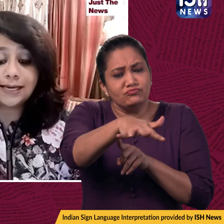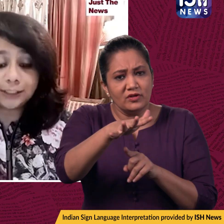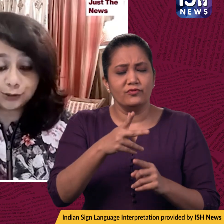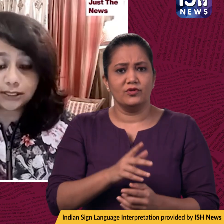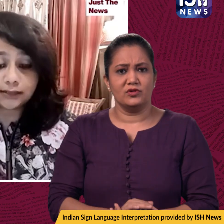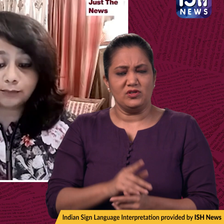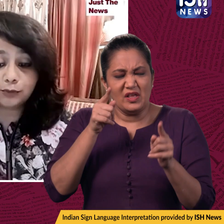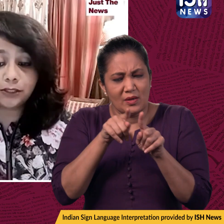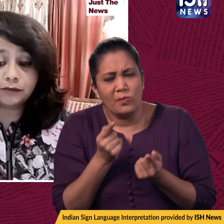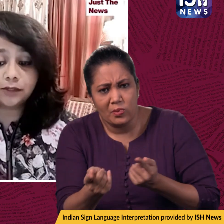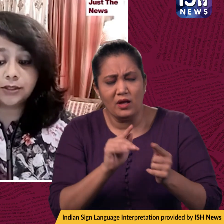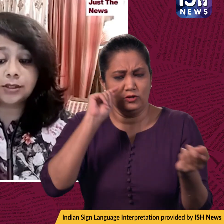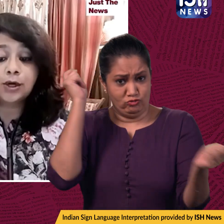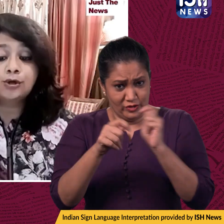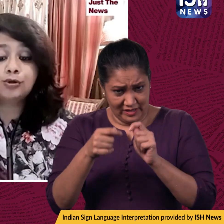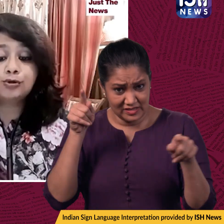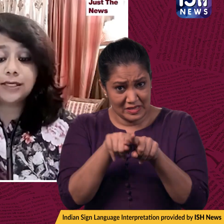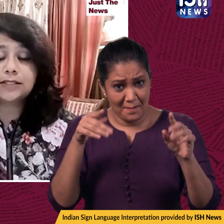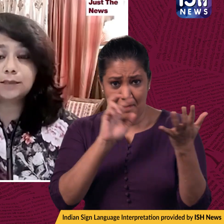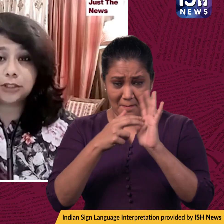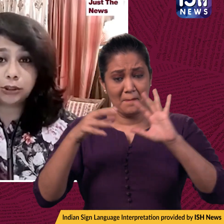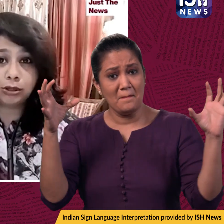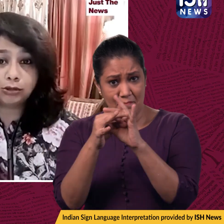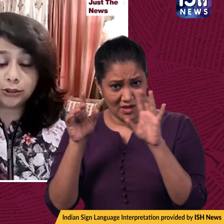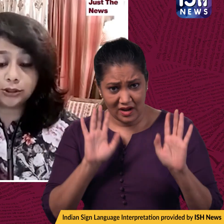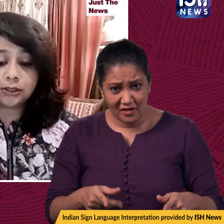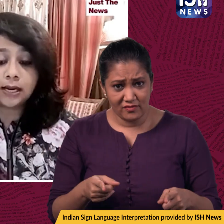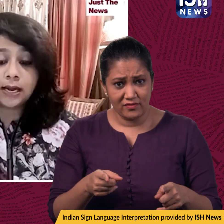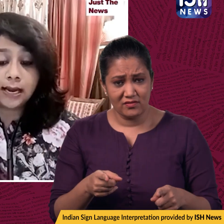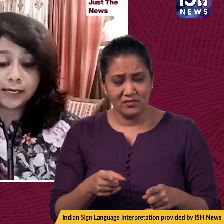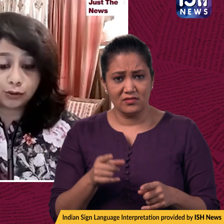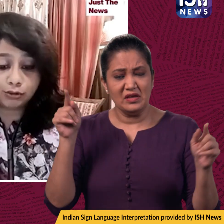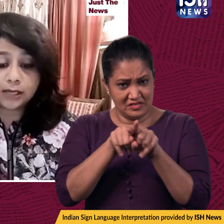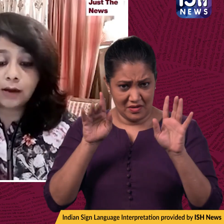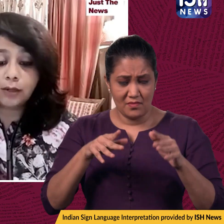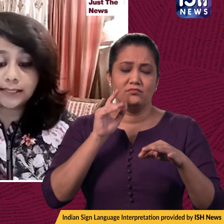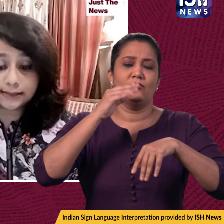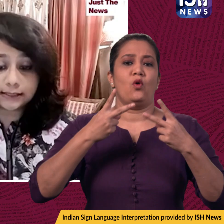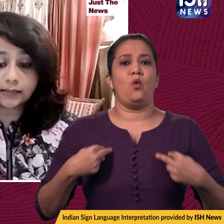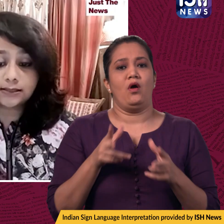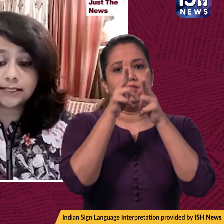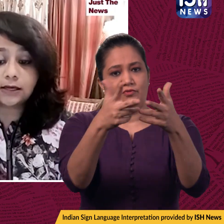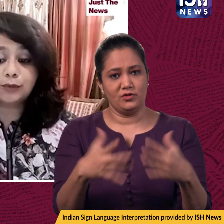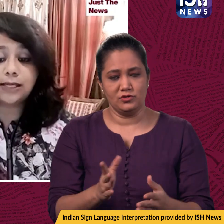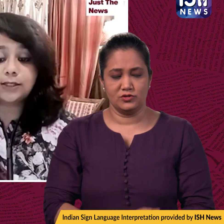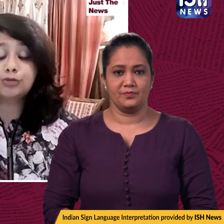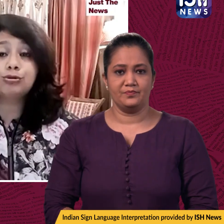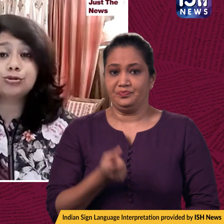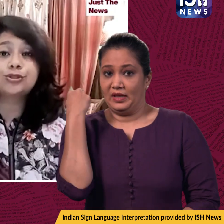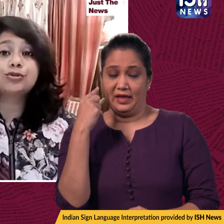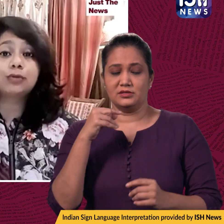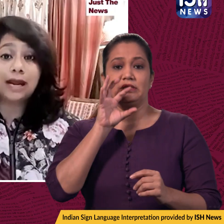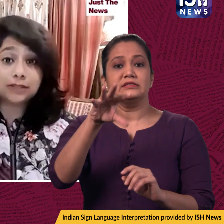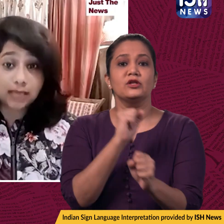or inducing them to be converted to these particular religion?" End quote. Now, yesterday, the state government had